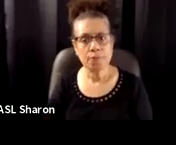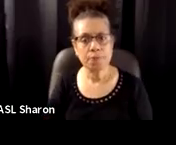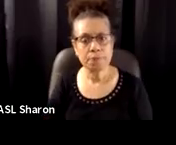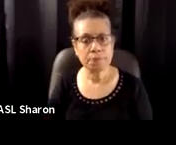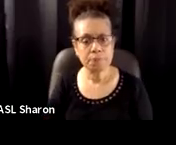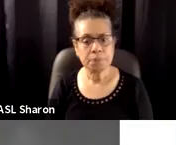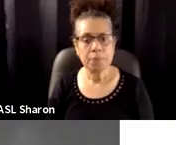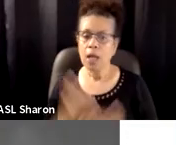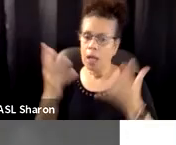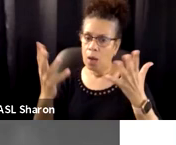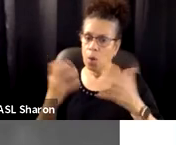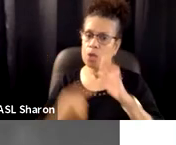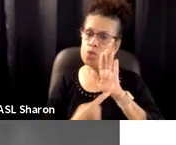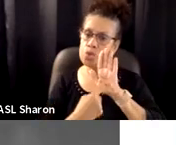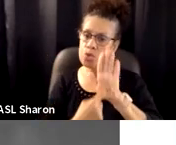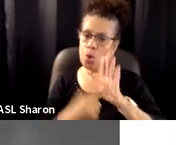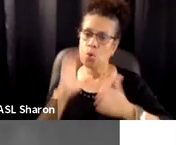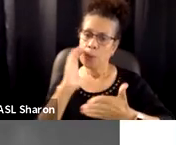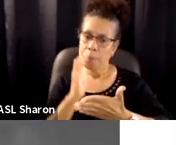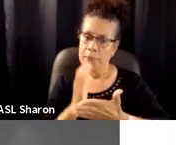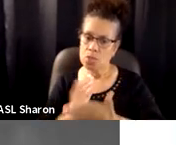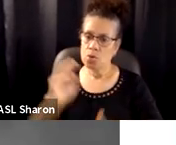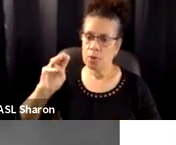and i just want to be able to show her picture